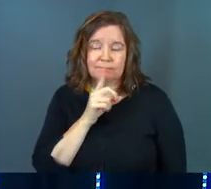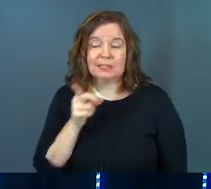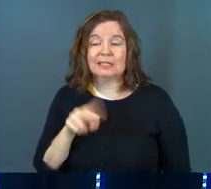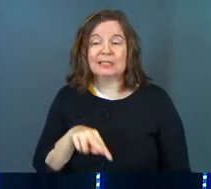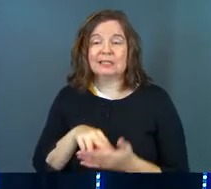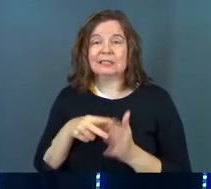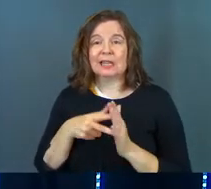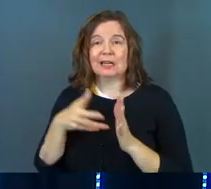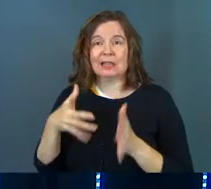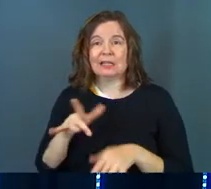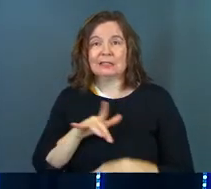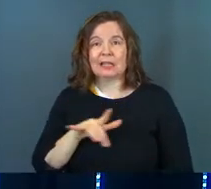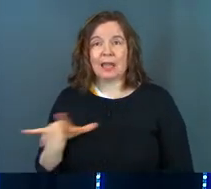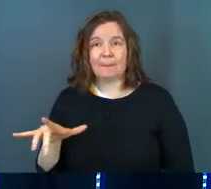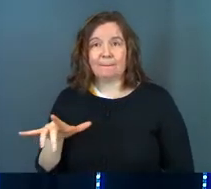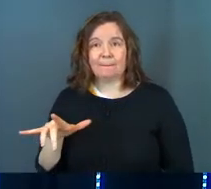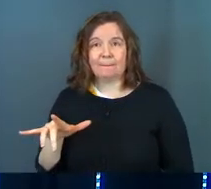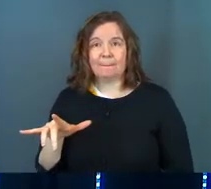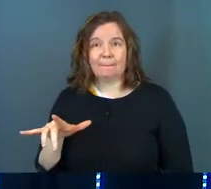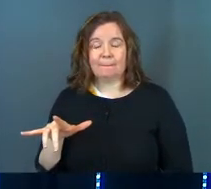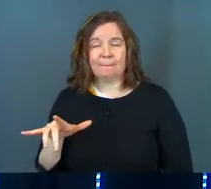He intentionally leaves a gap here.